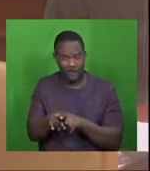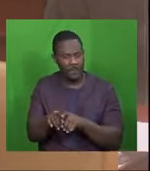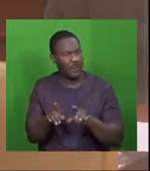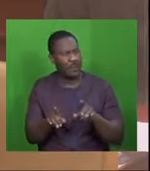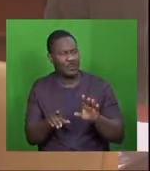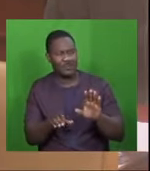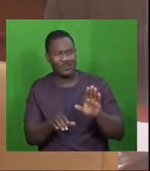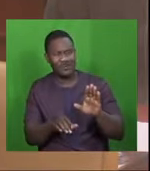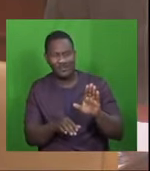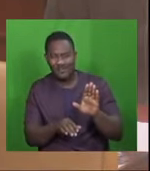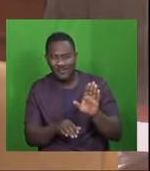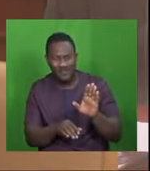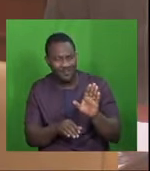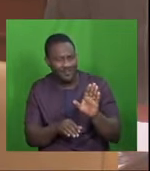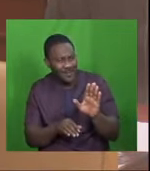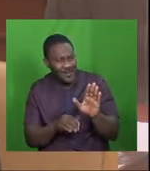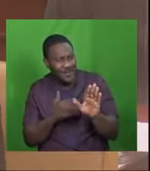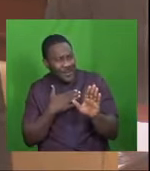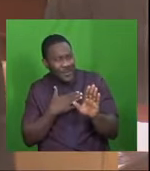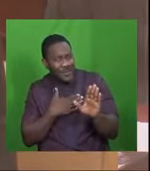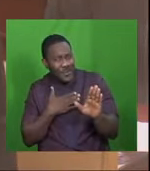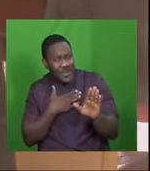argument. Kindly.